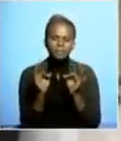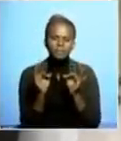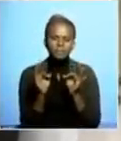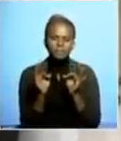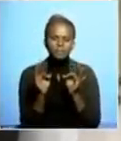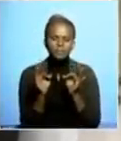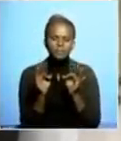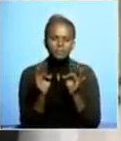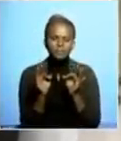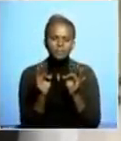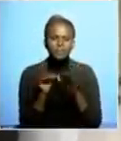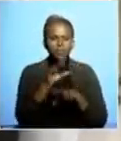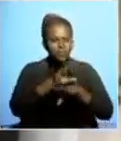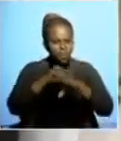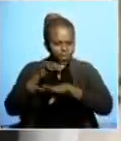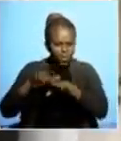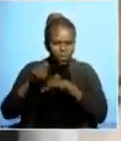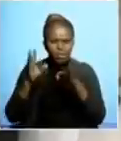Call a meeting of your staff there.